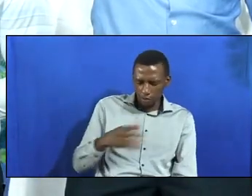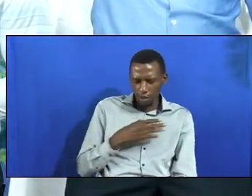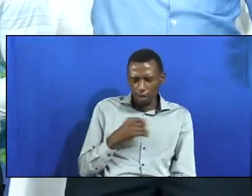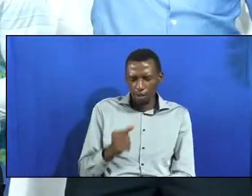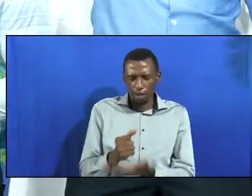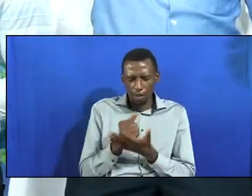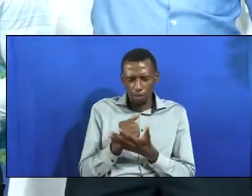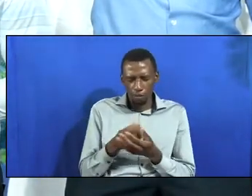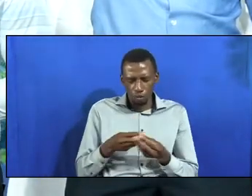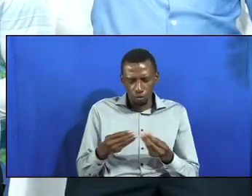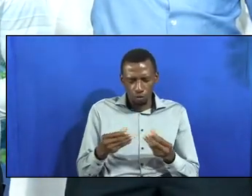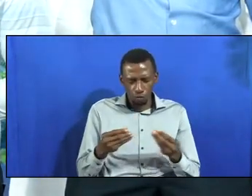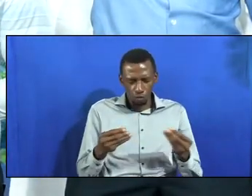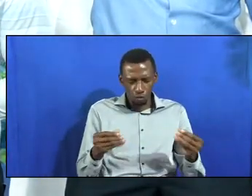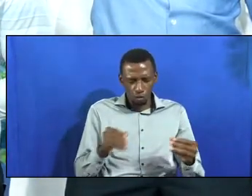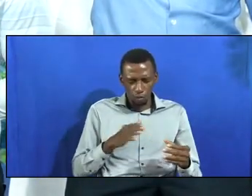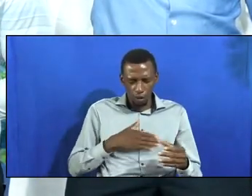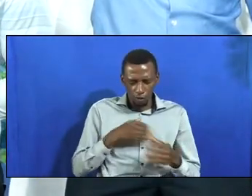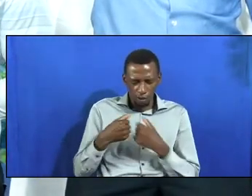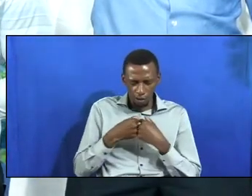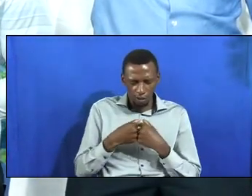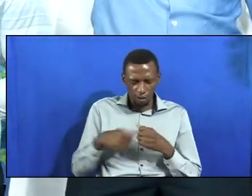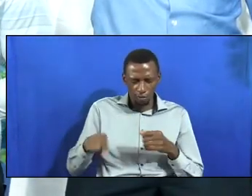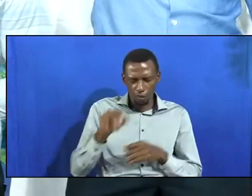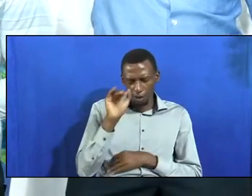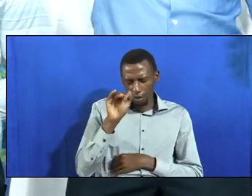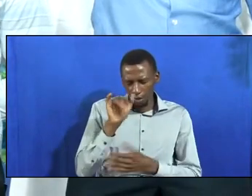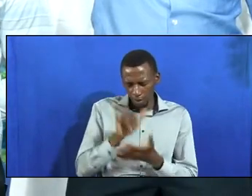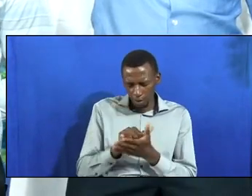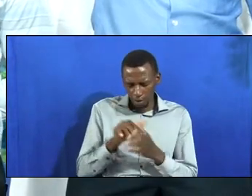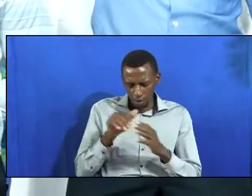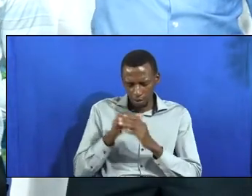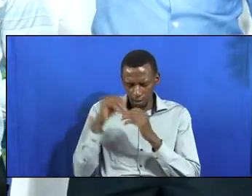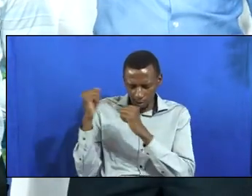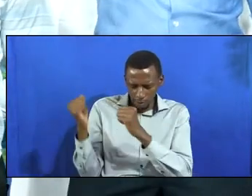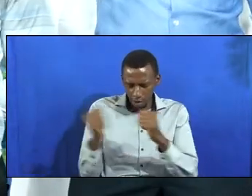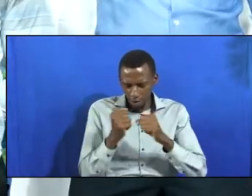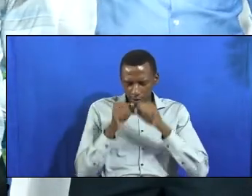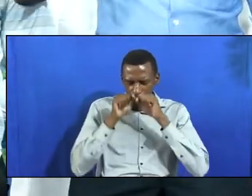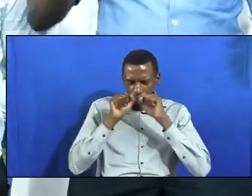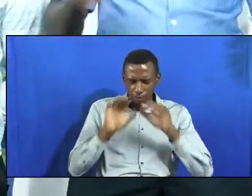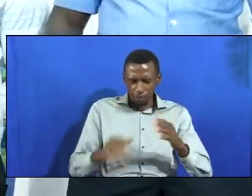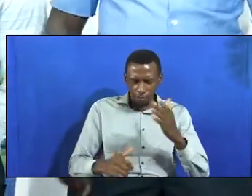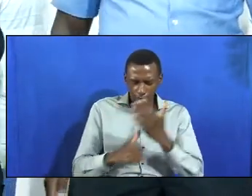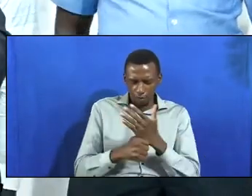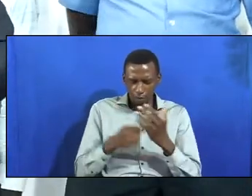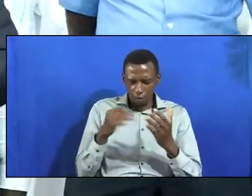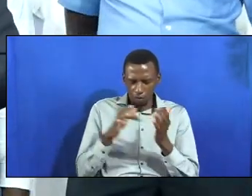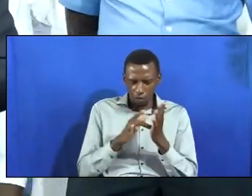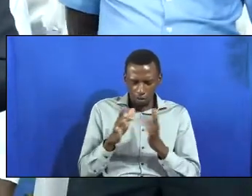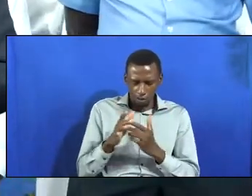needs. For we ask that in the mighty and blessed name of Jesus. Amen.